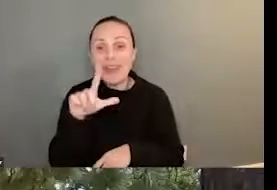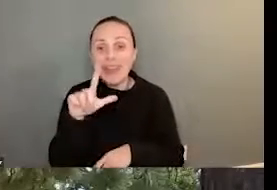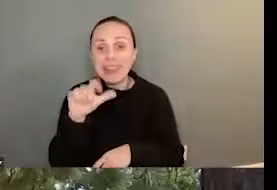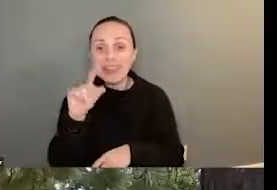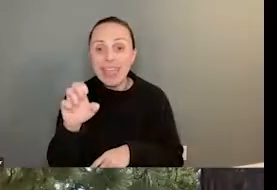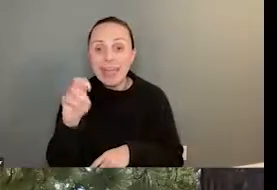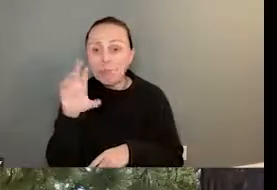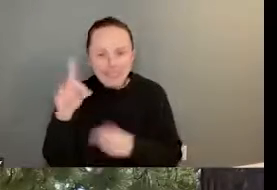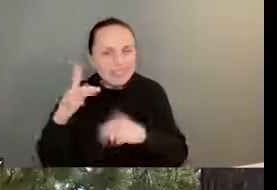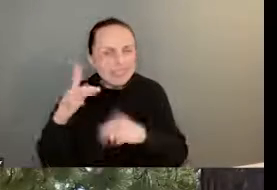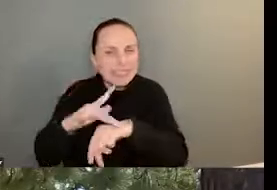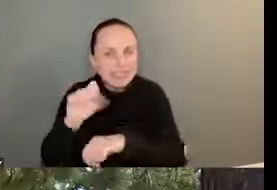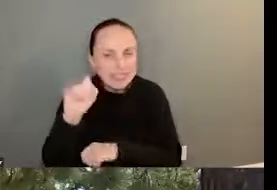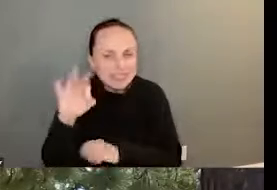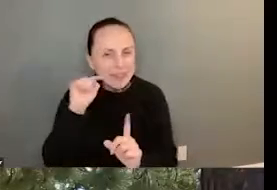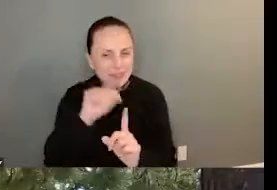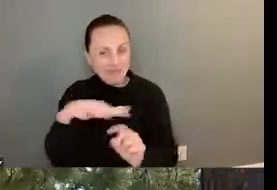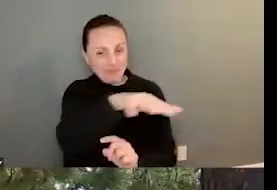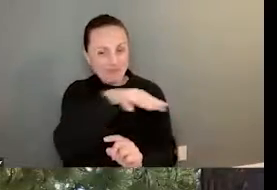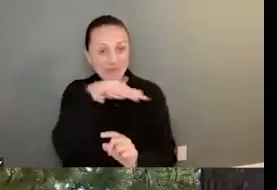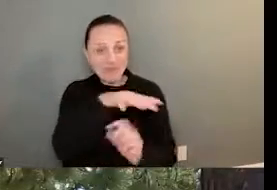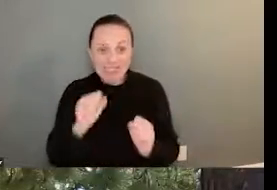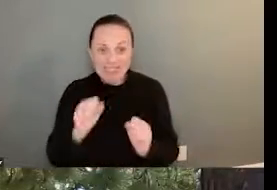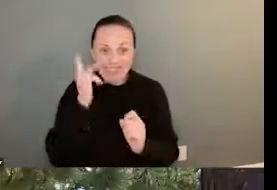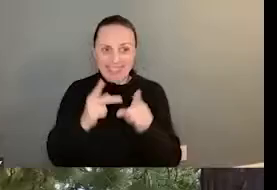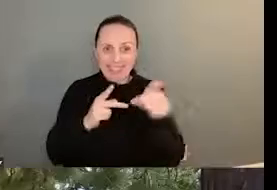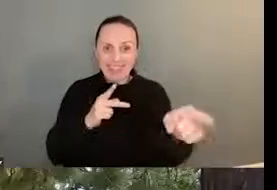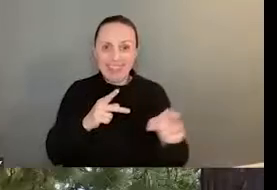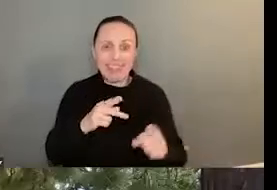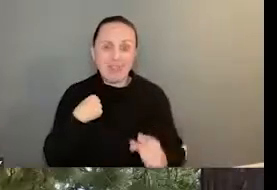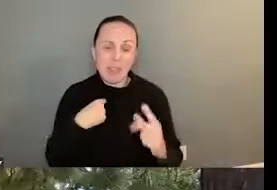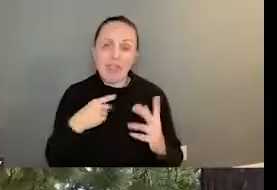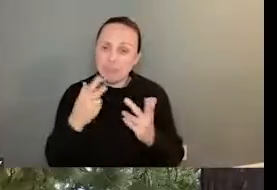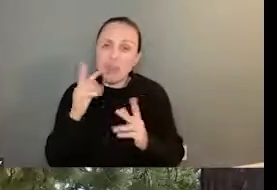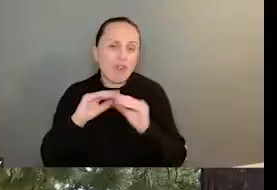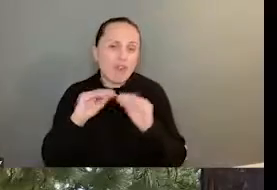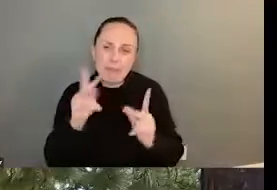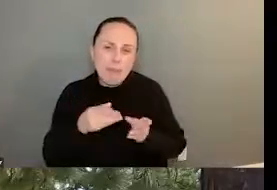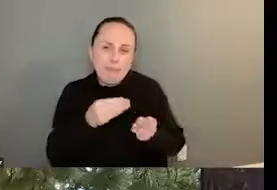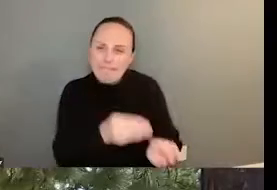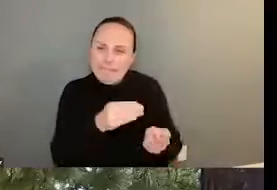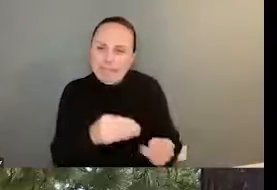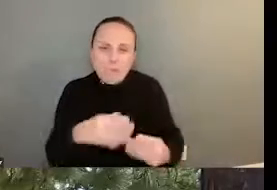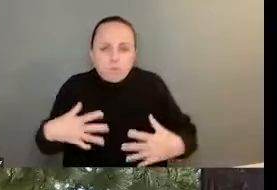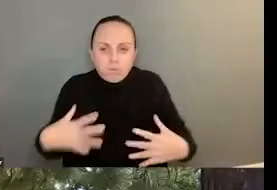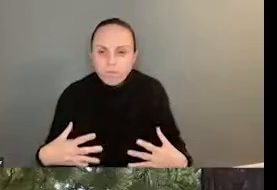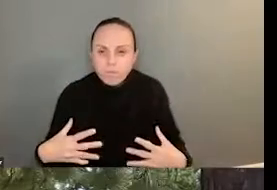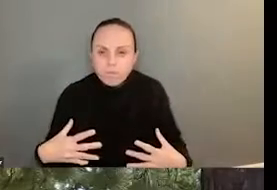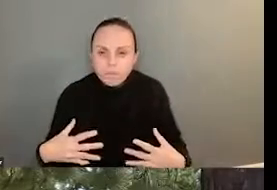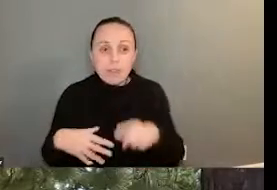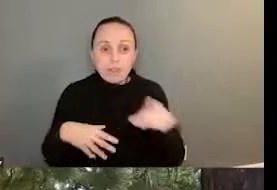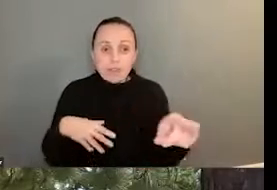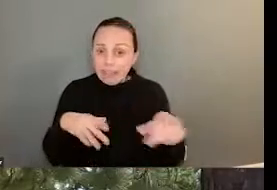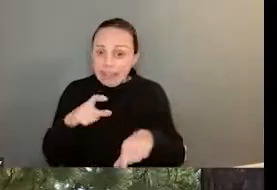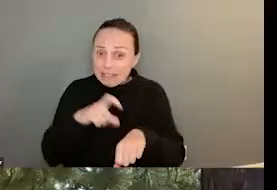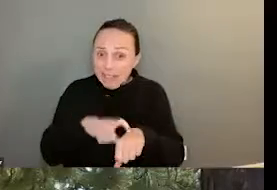have been to San Francisco, and you probably can tell they have likely been fed by people a lot. It was at 11